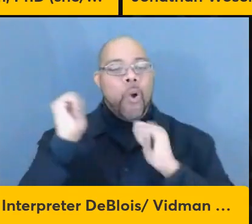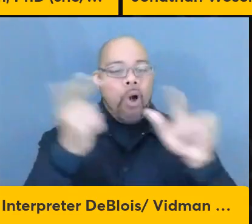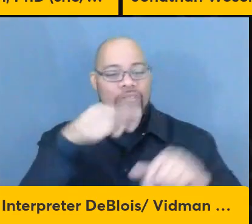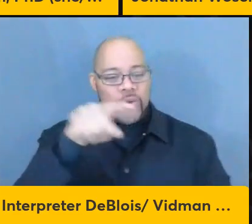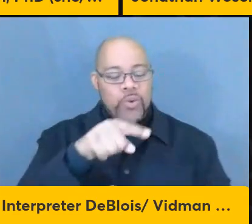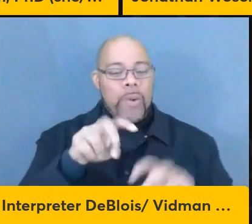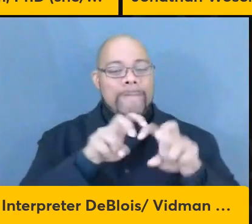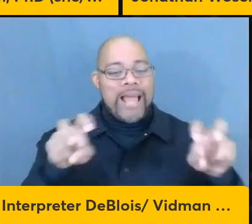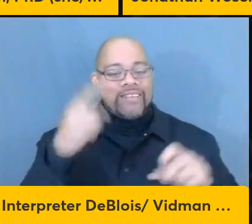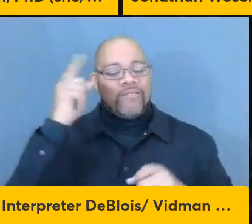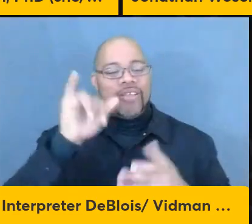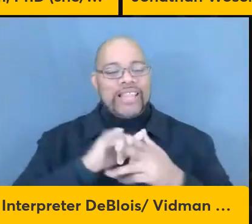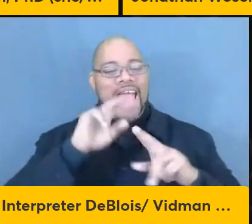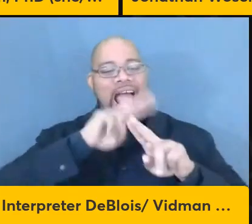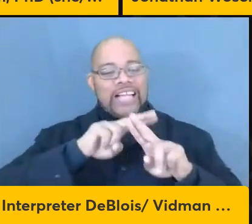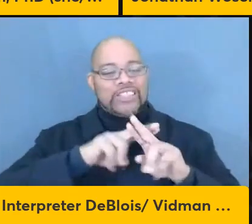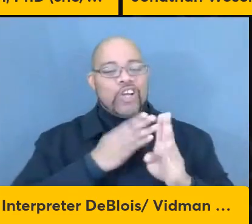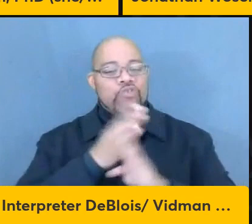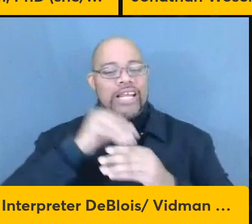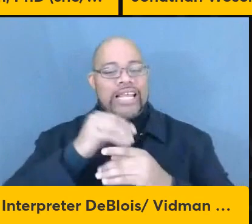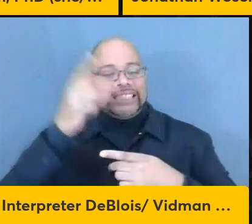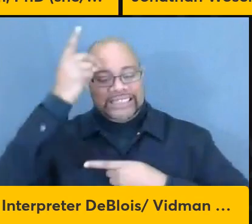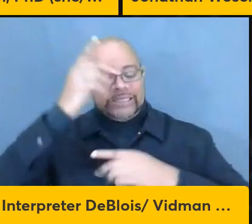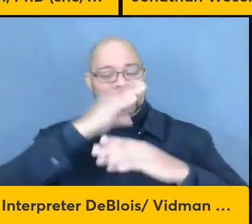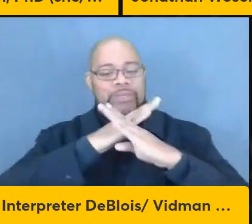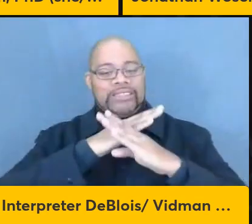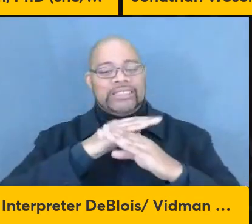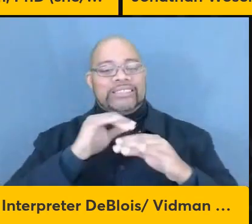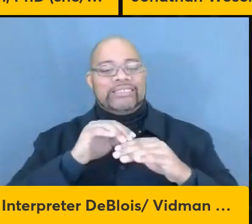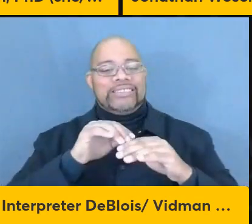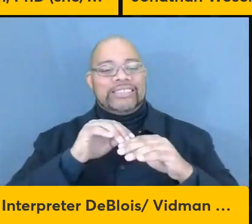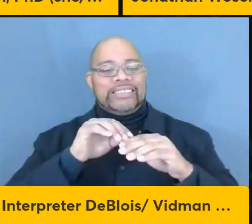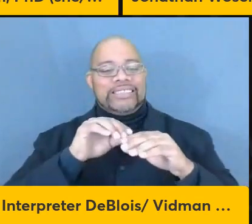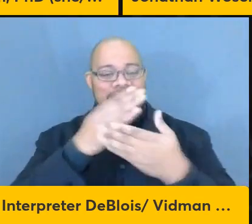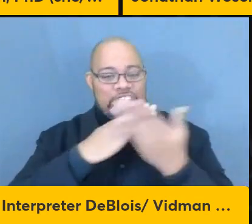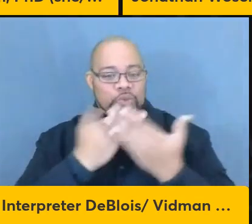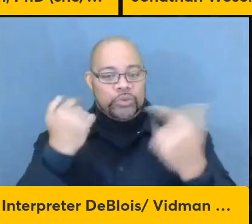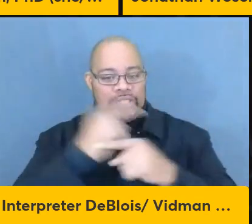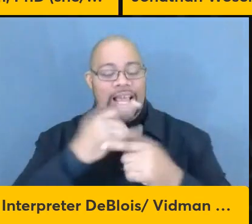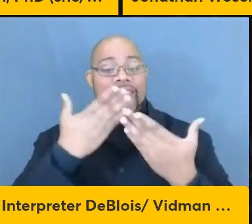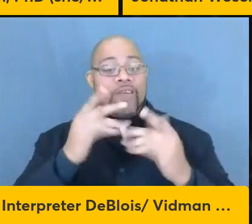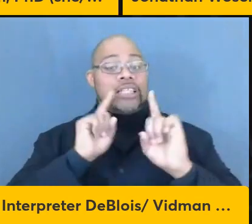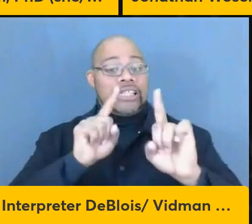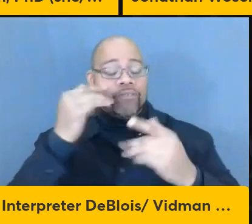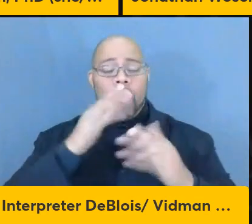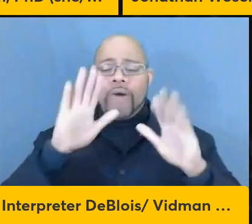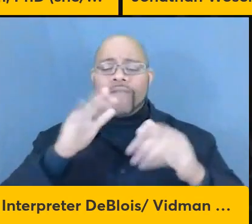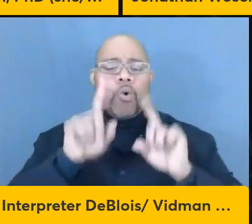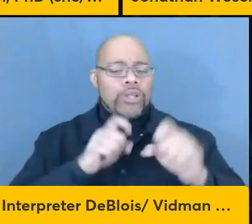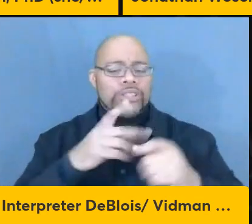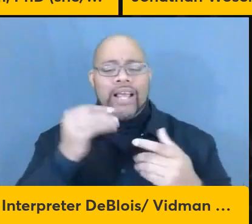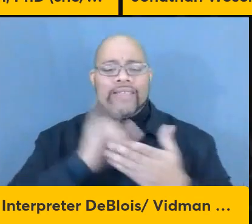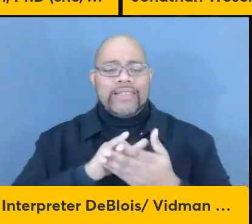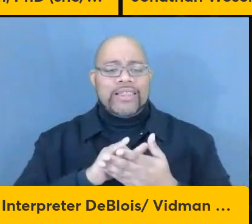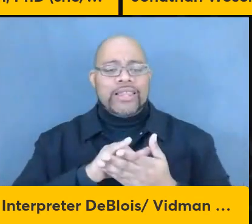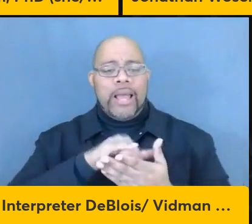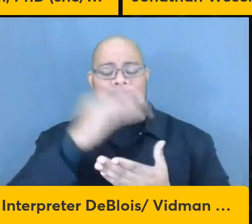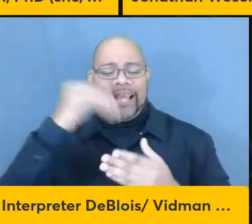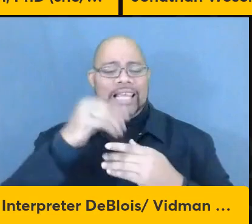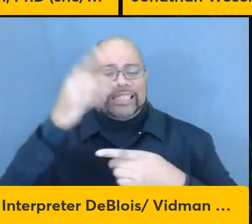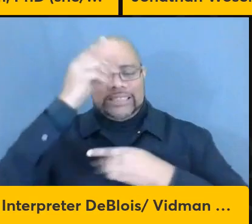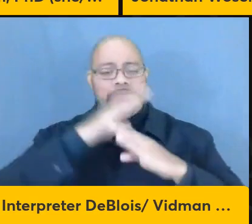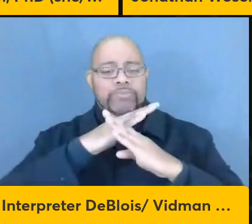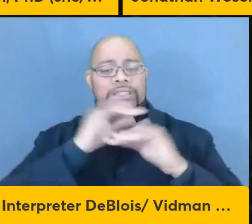you, the panelists, for the #Careers in Immuno session today. And thank you, attendees, for the wonderful questions, and to the Black Immuno